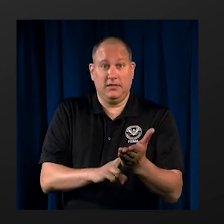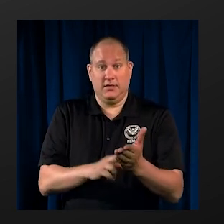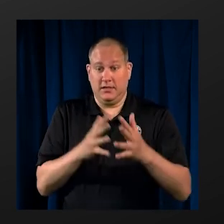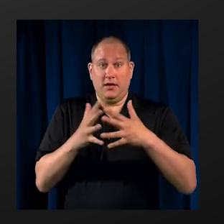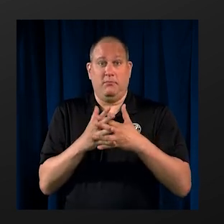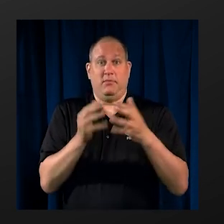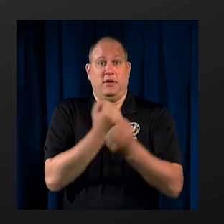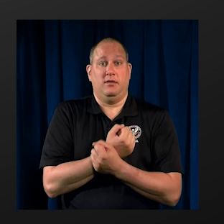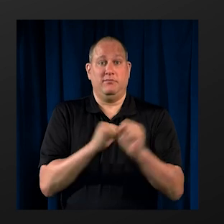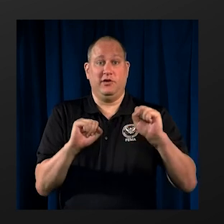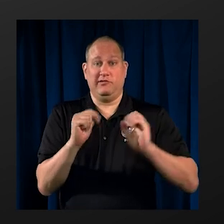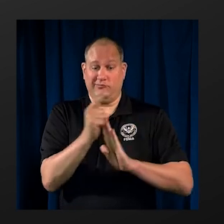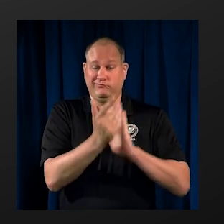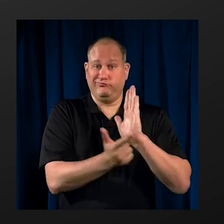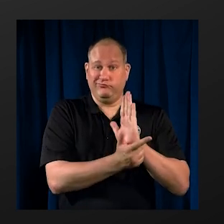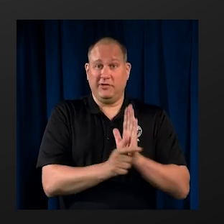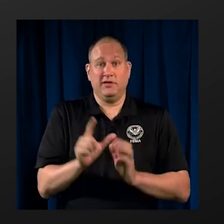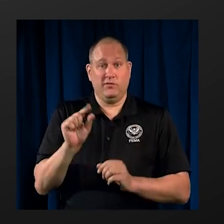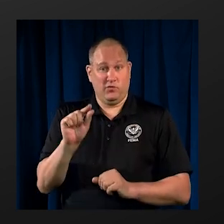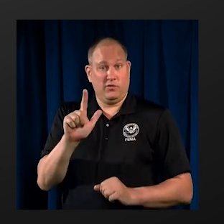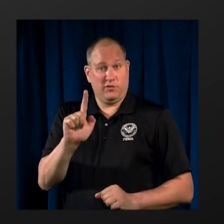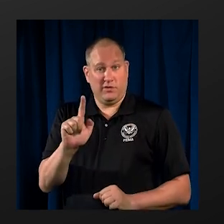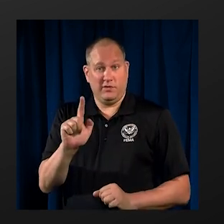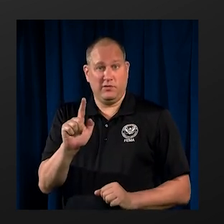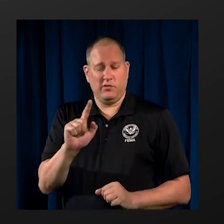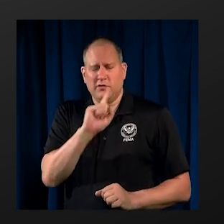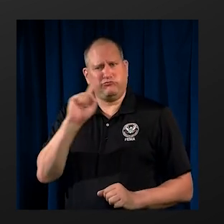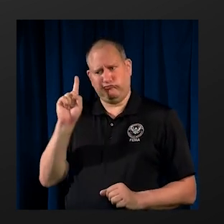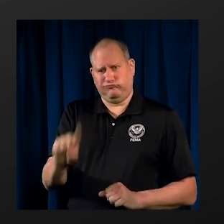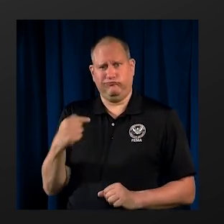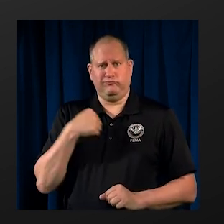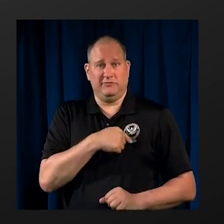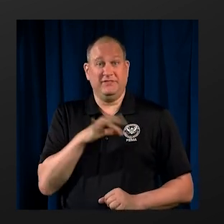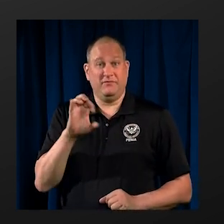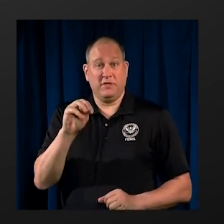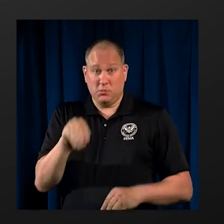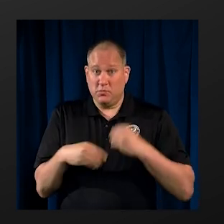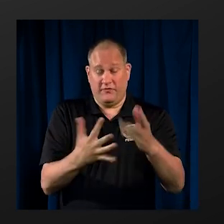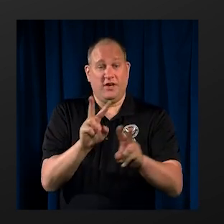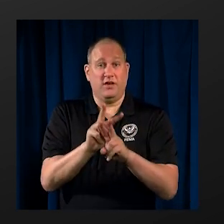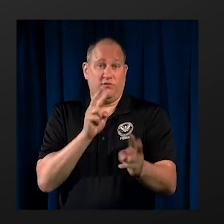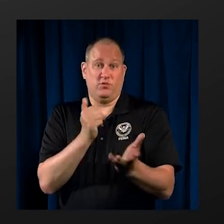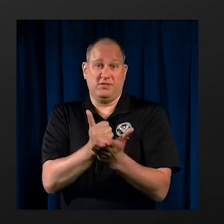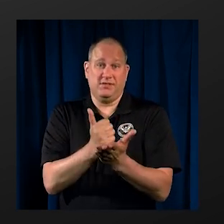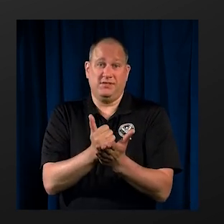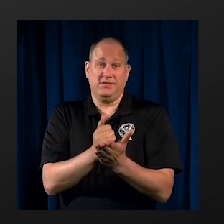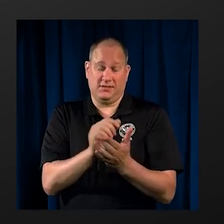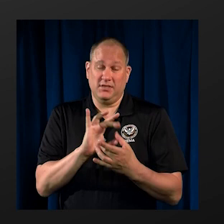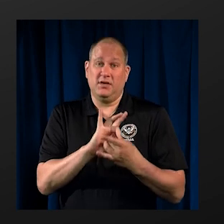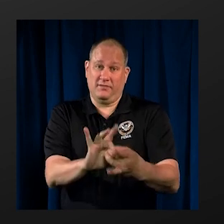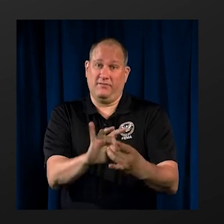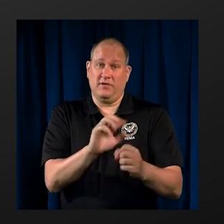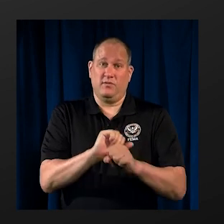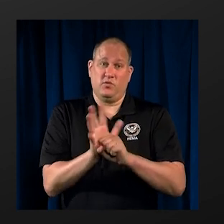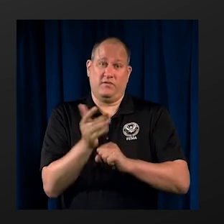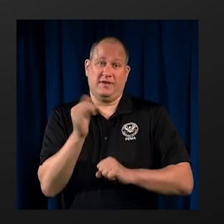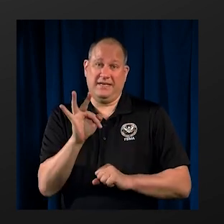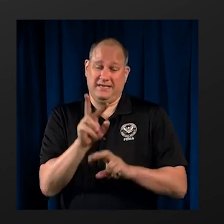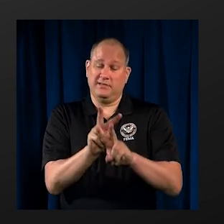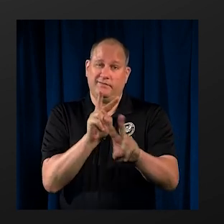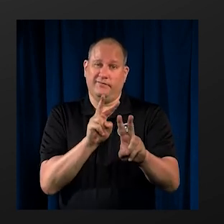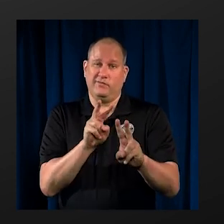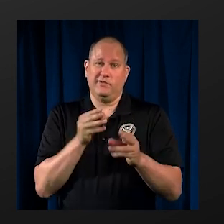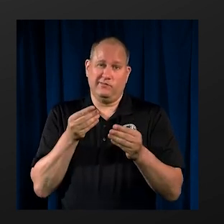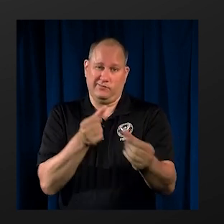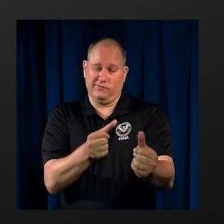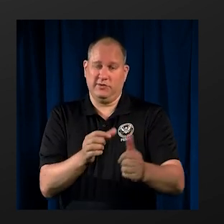more recently signed American Rescue Act of 2021 direct FEMA to provide funeral assistance for